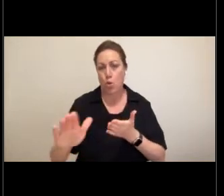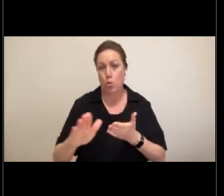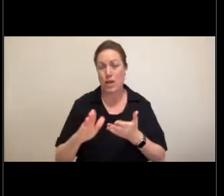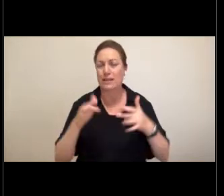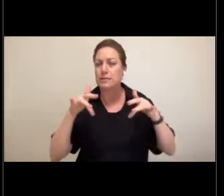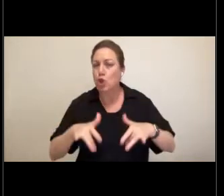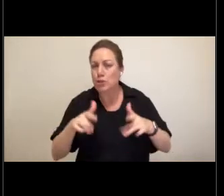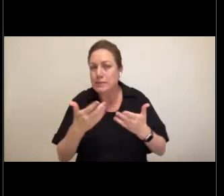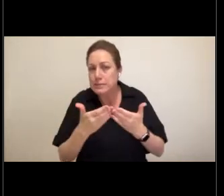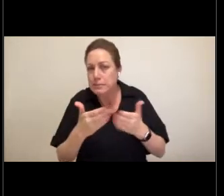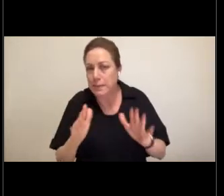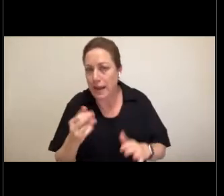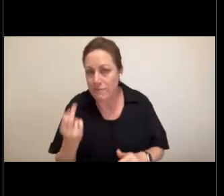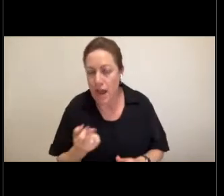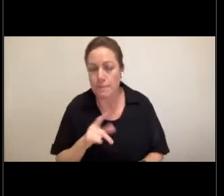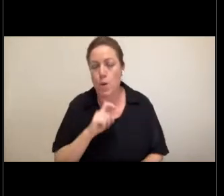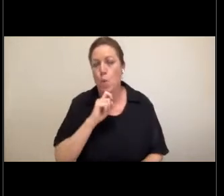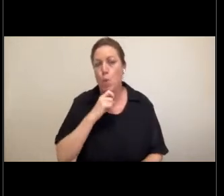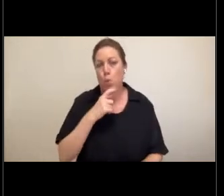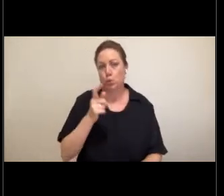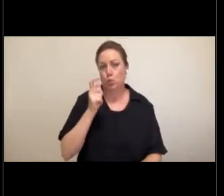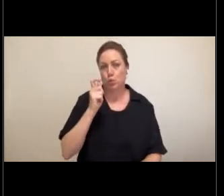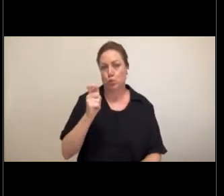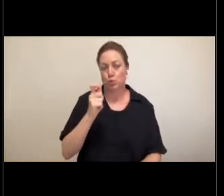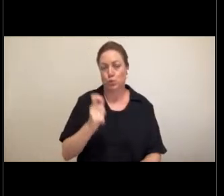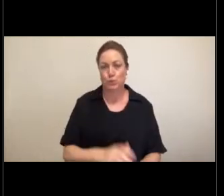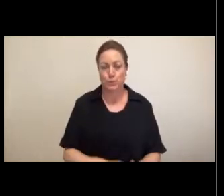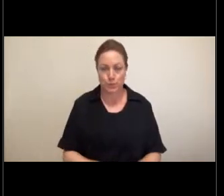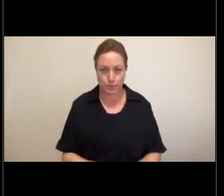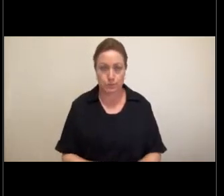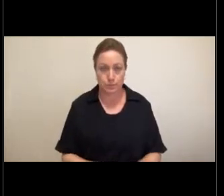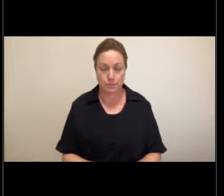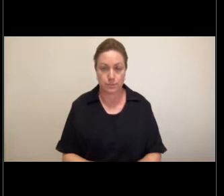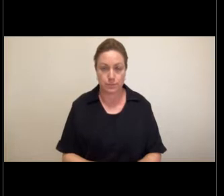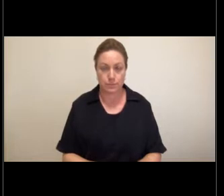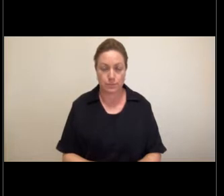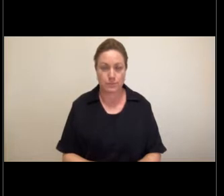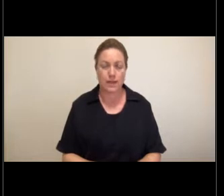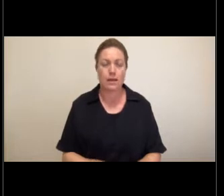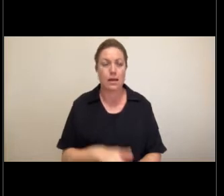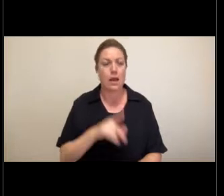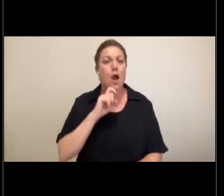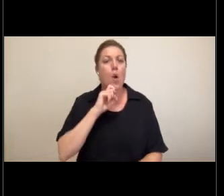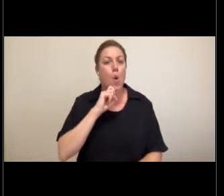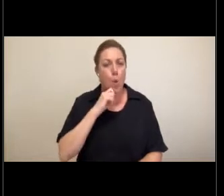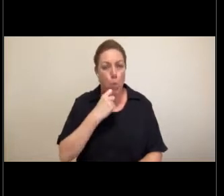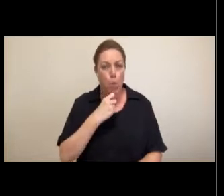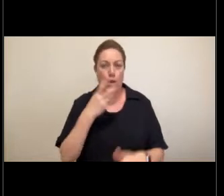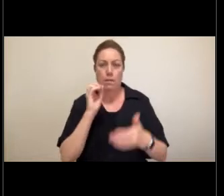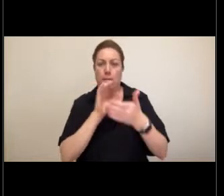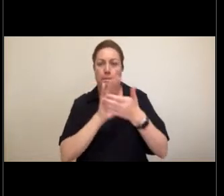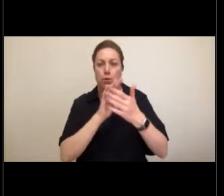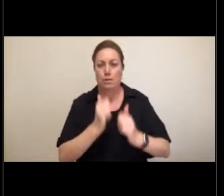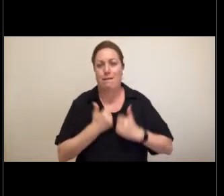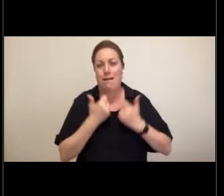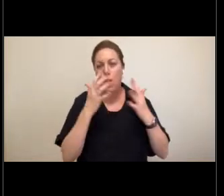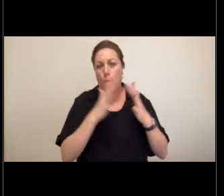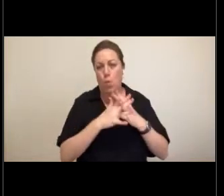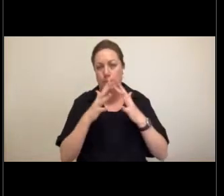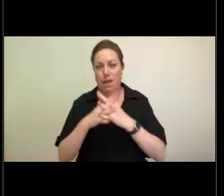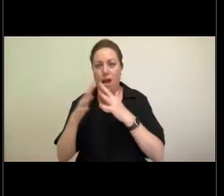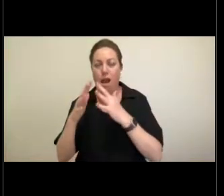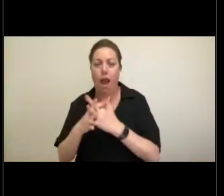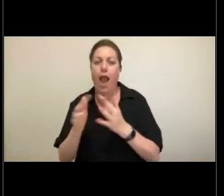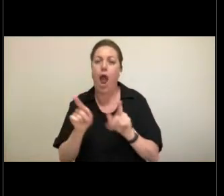hoping that it will be released in the very near future. And when it is, it will live on our website as an accessible PDF. So